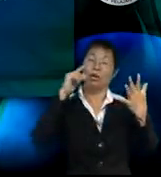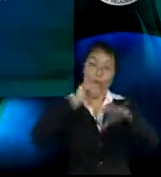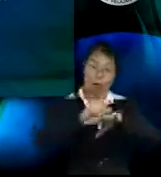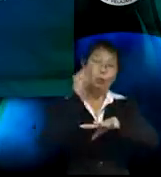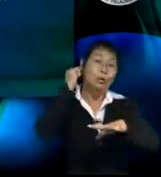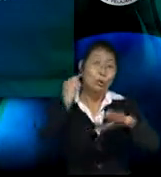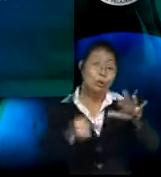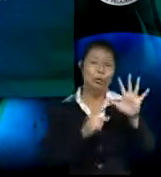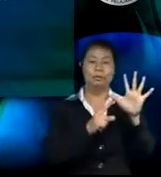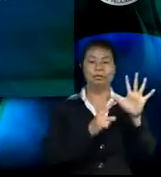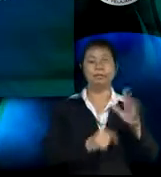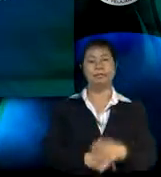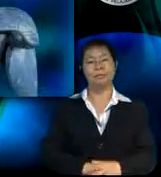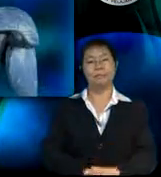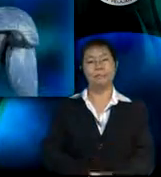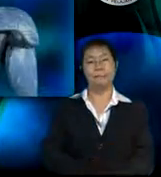gold.